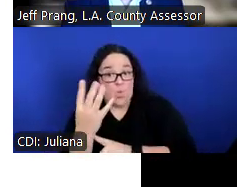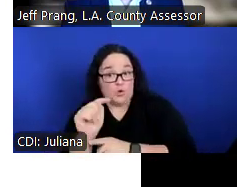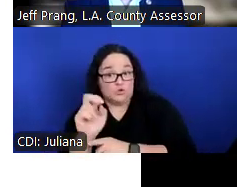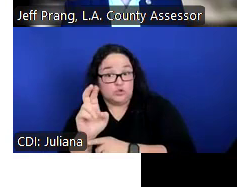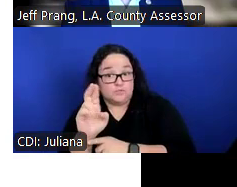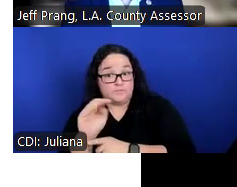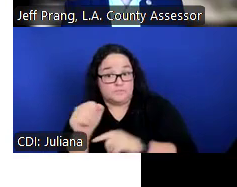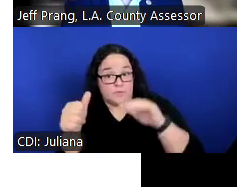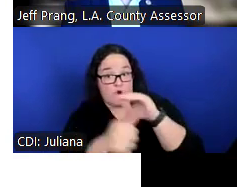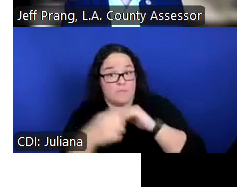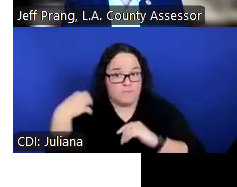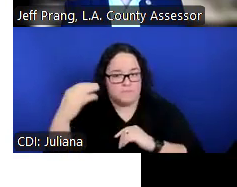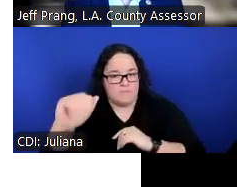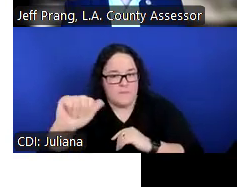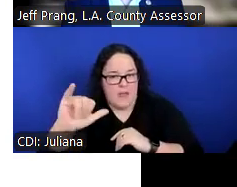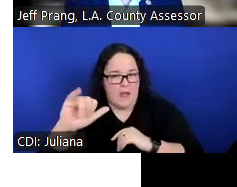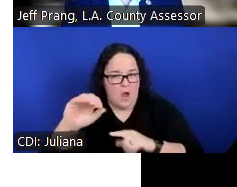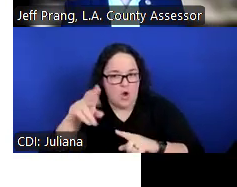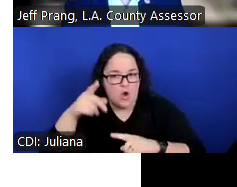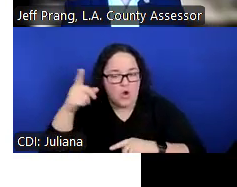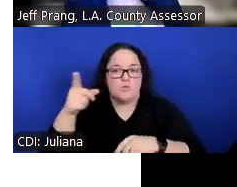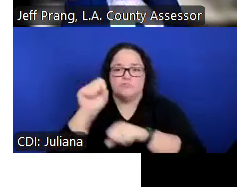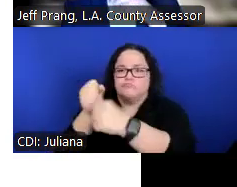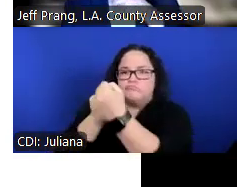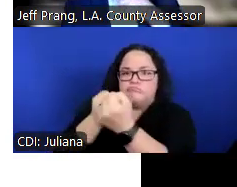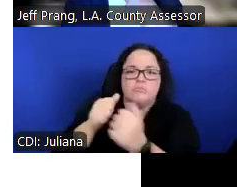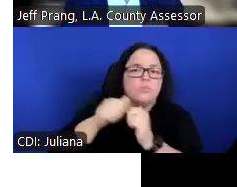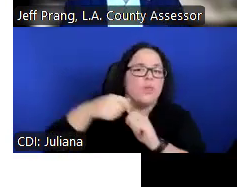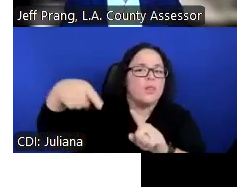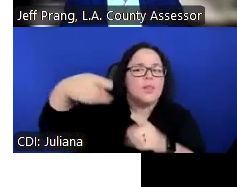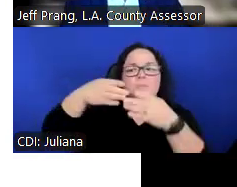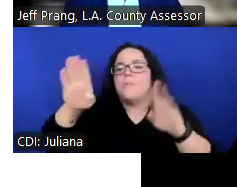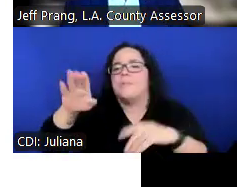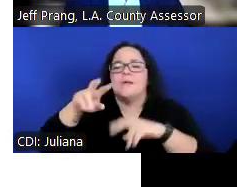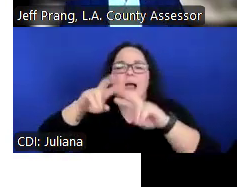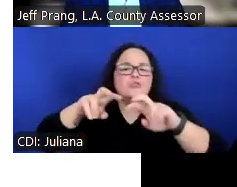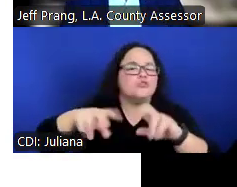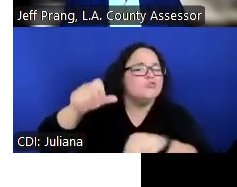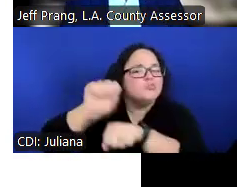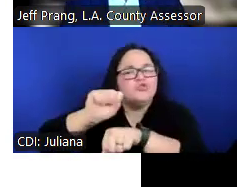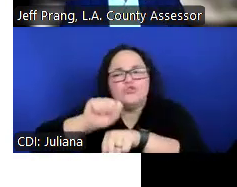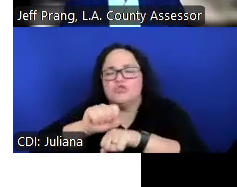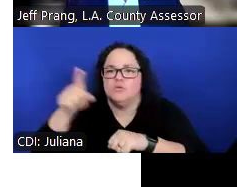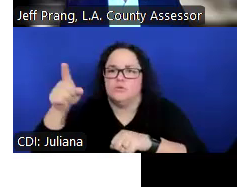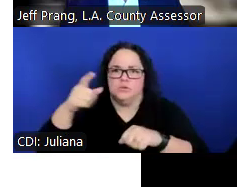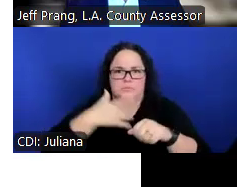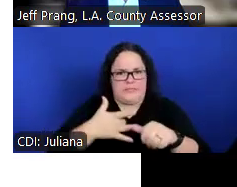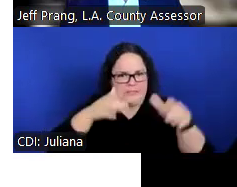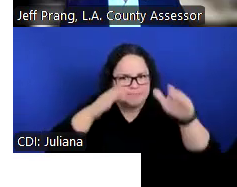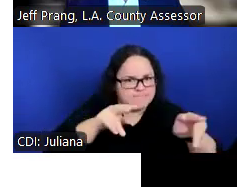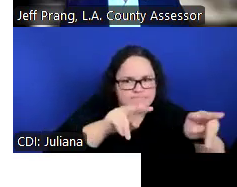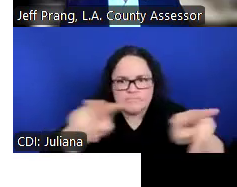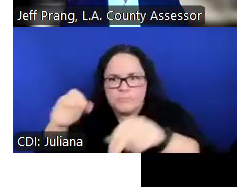ethical guidelines rooted in fairness, accuracy, and integrity would be adhered to in his office. Assessor Prang is a State Board